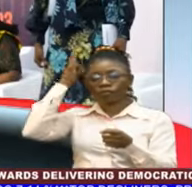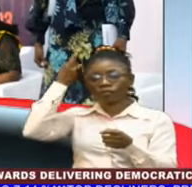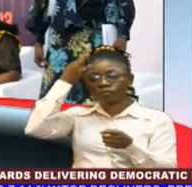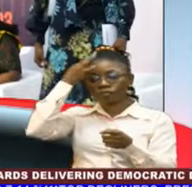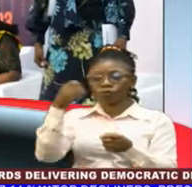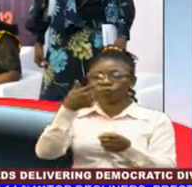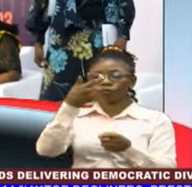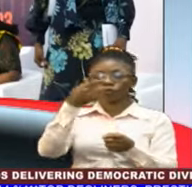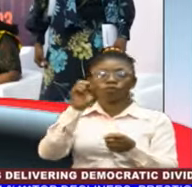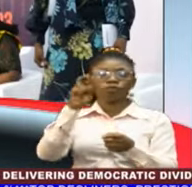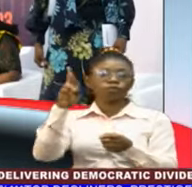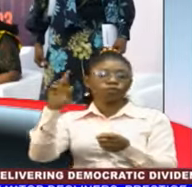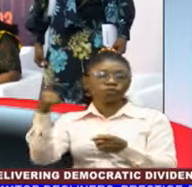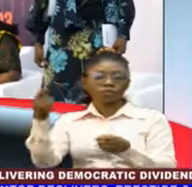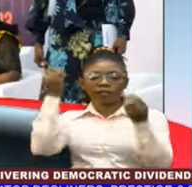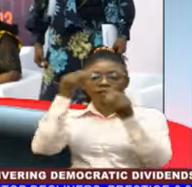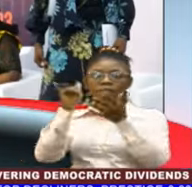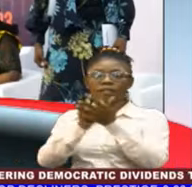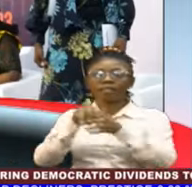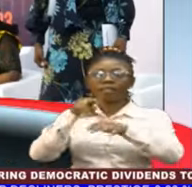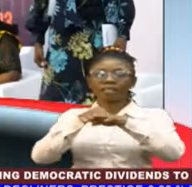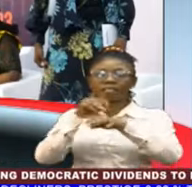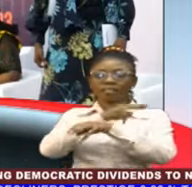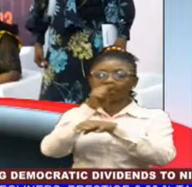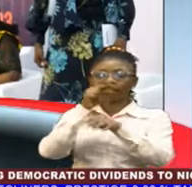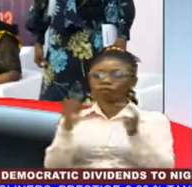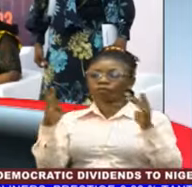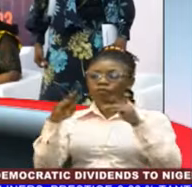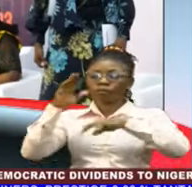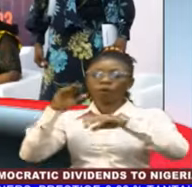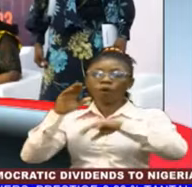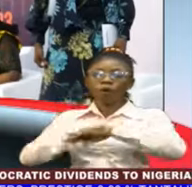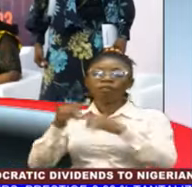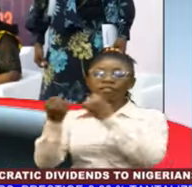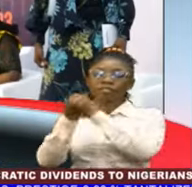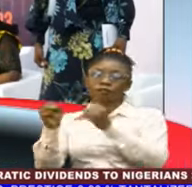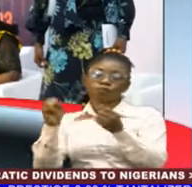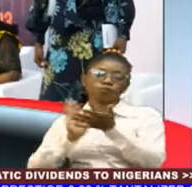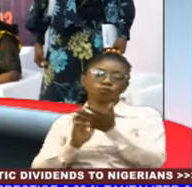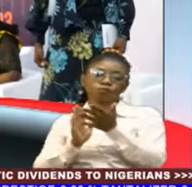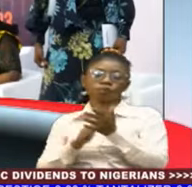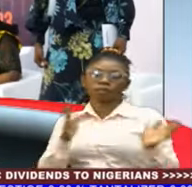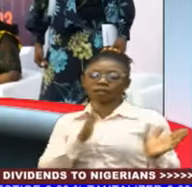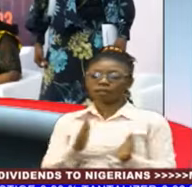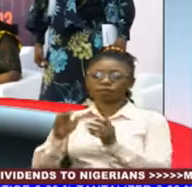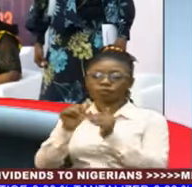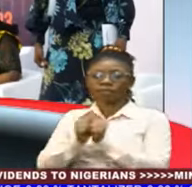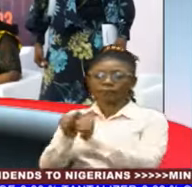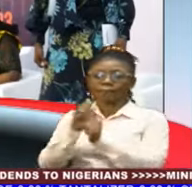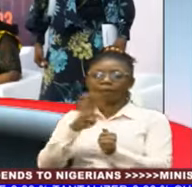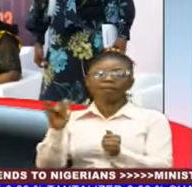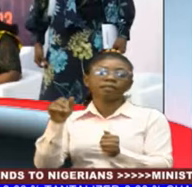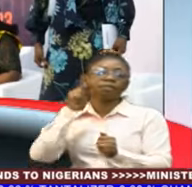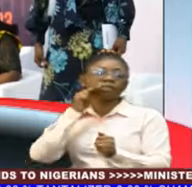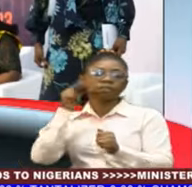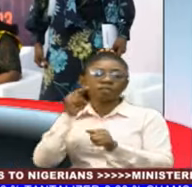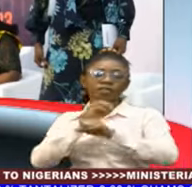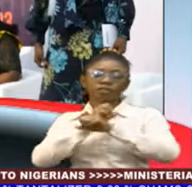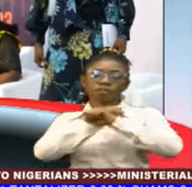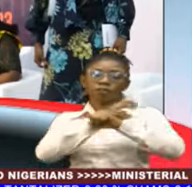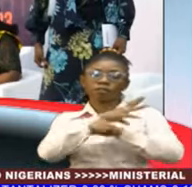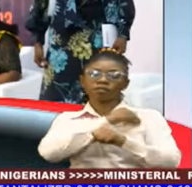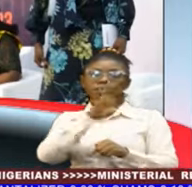this indication as the National Summit on Safe Schools, put together by the Nigeria Security and Civil Defense Corps in